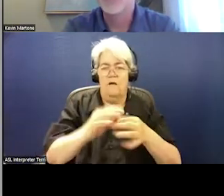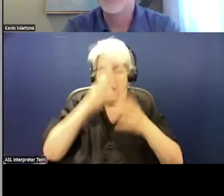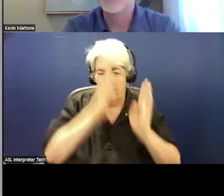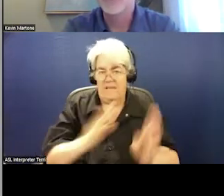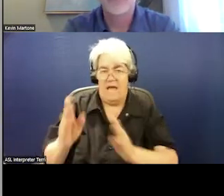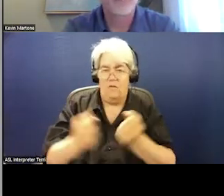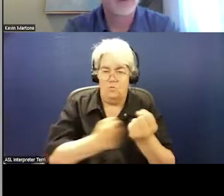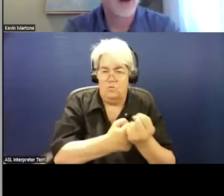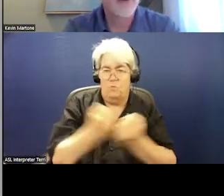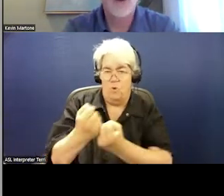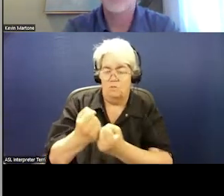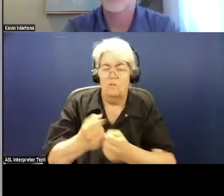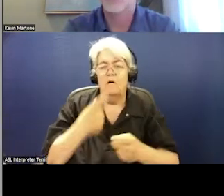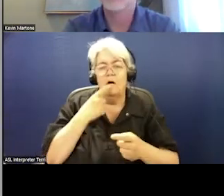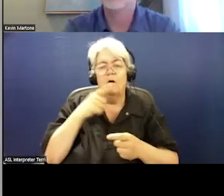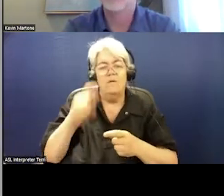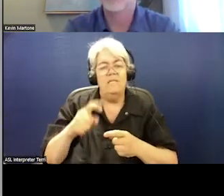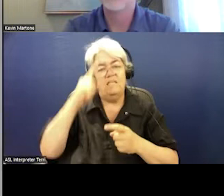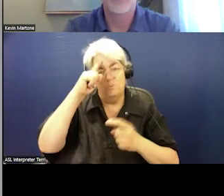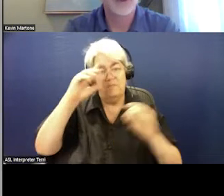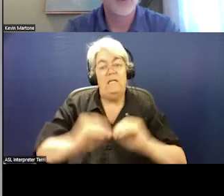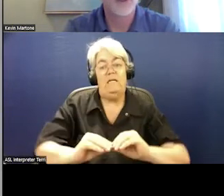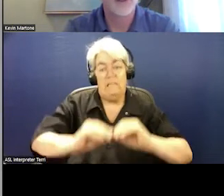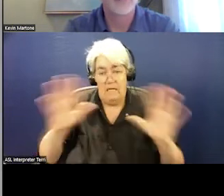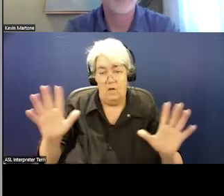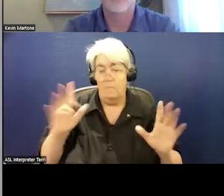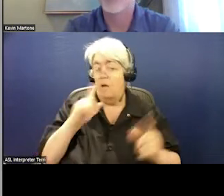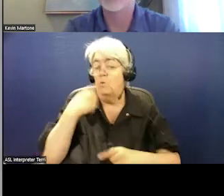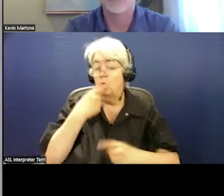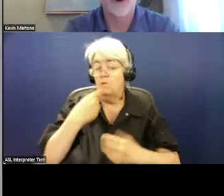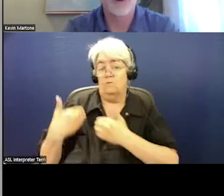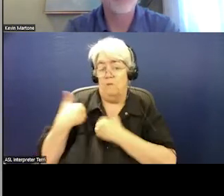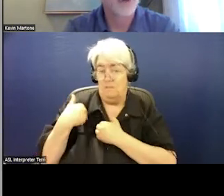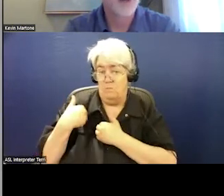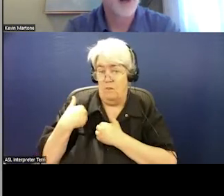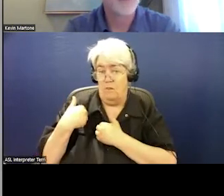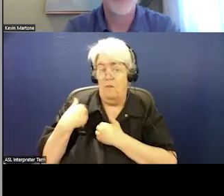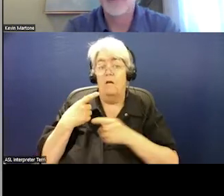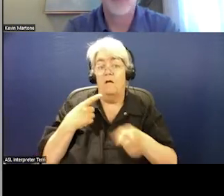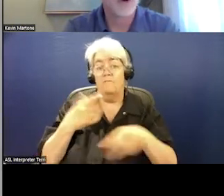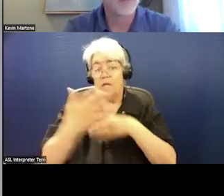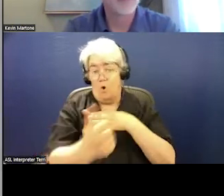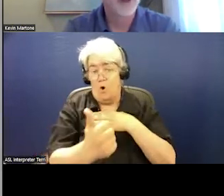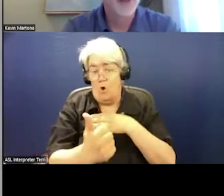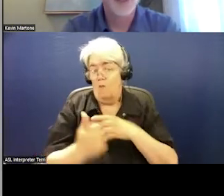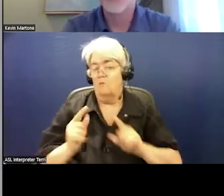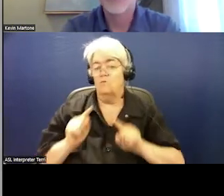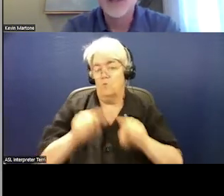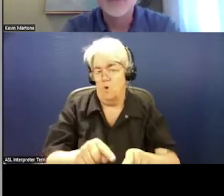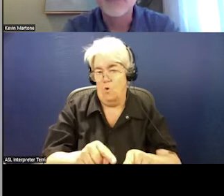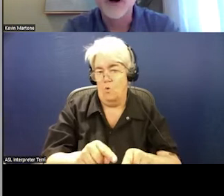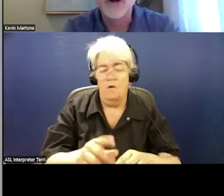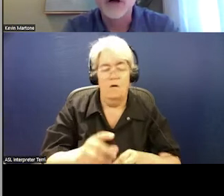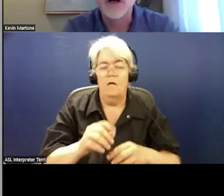really, really intentional about the roles and accountability when it comes to responding to calls for people who are homeless. There's